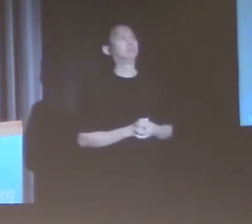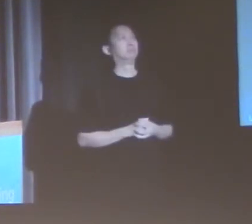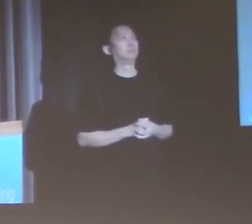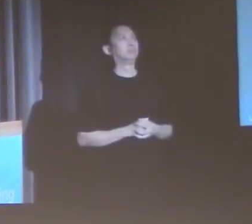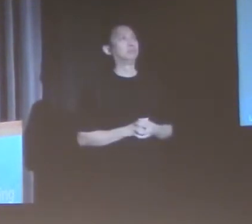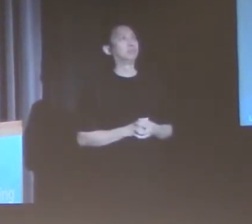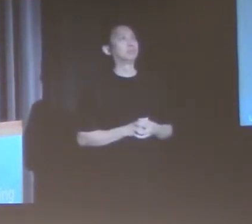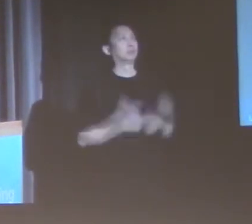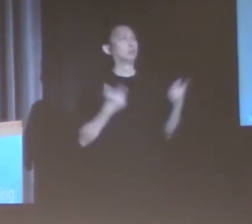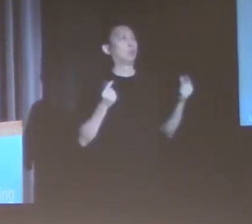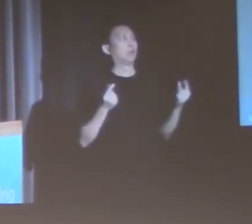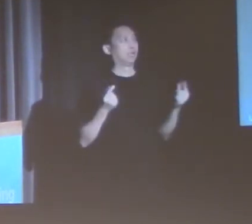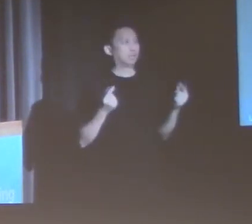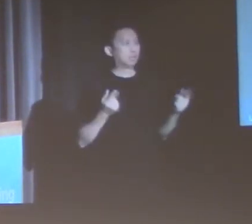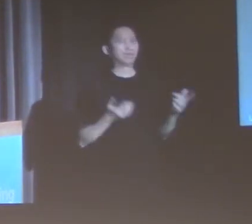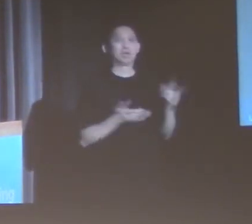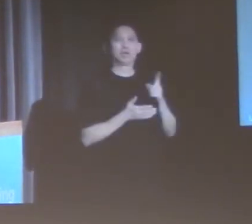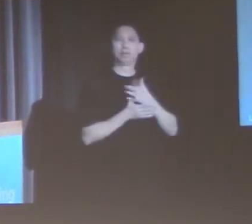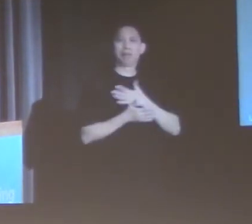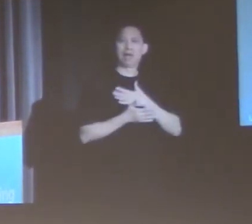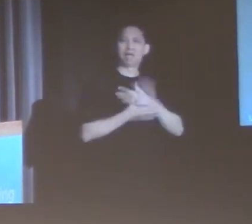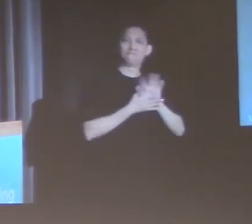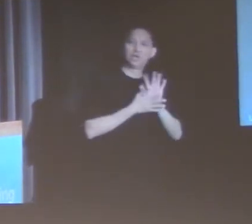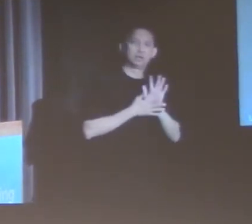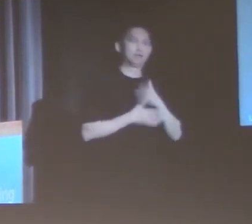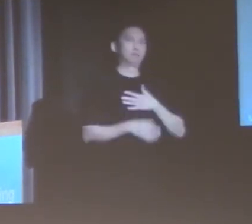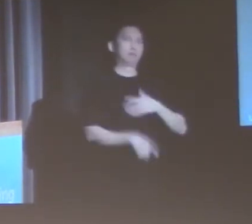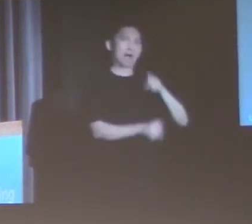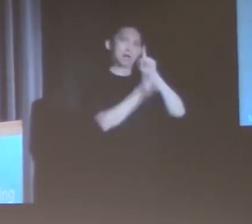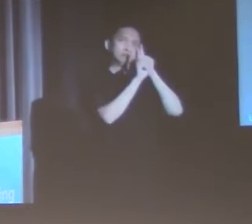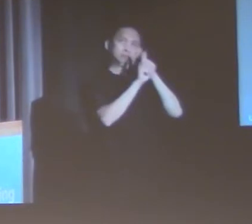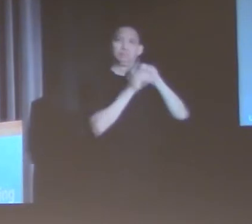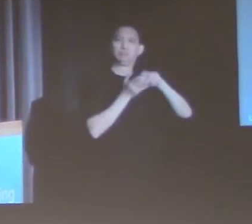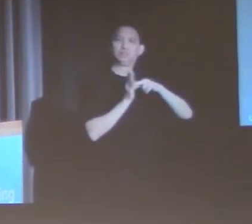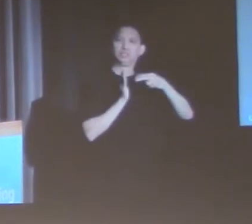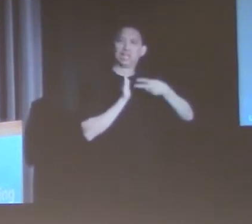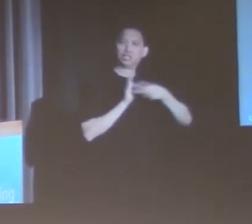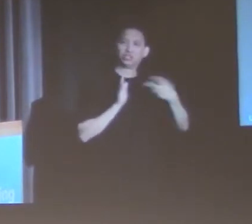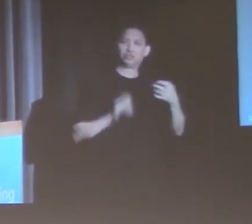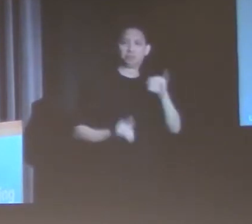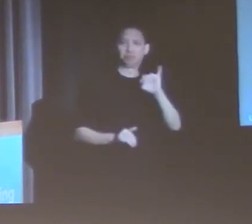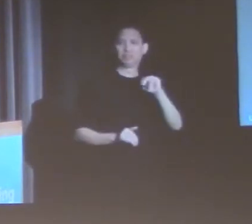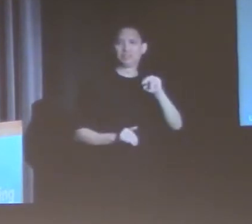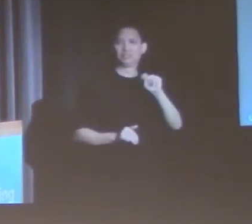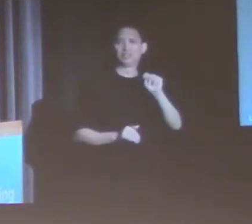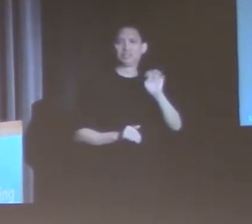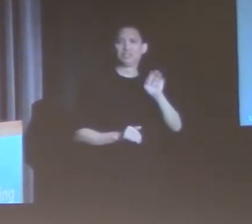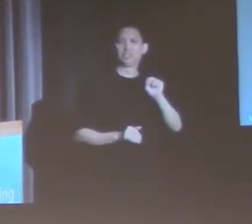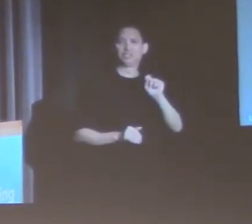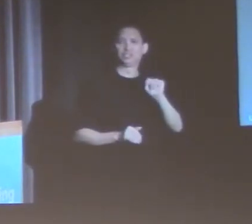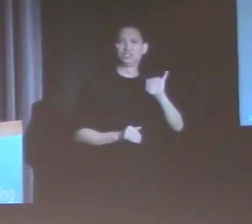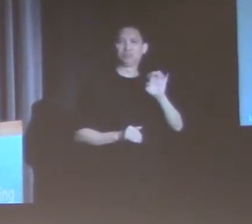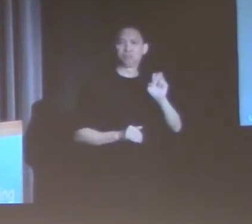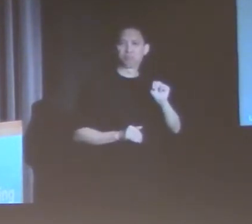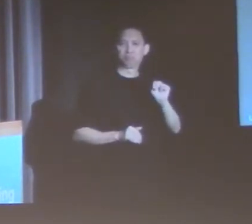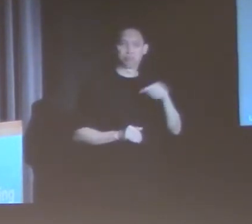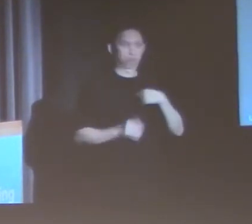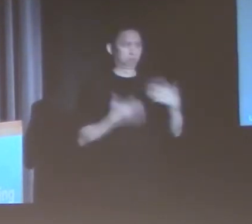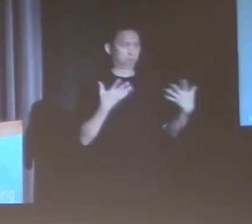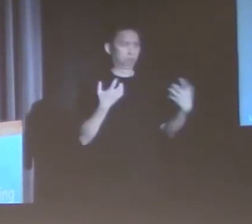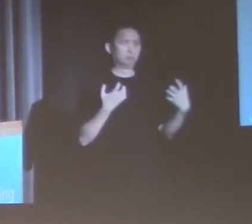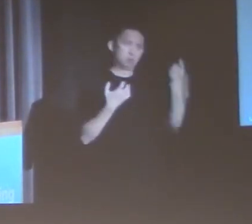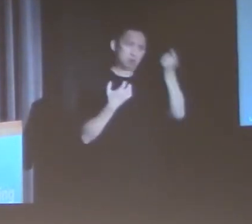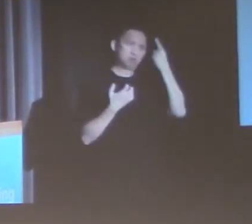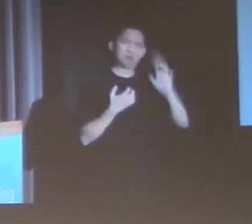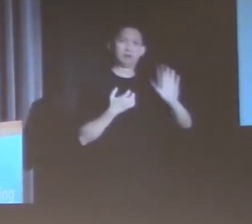I did, what kind of film I did, what is my intention, which is really to understand their personal story.